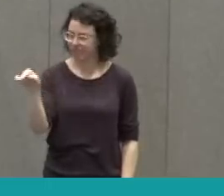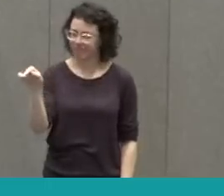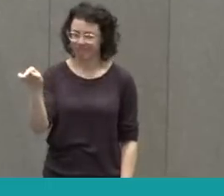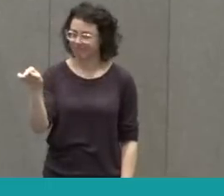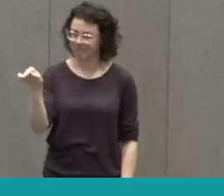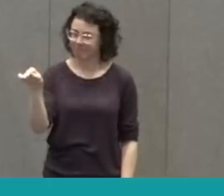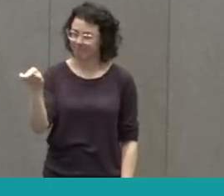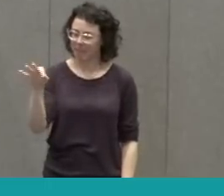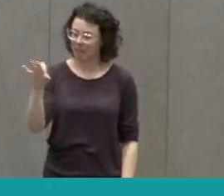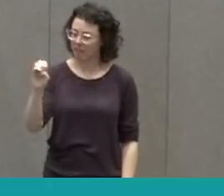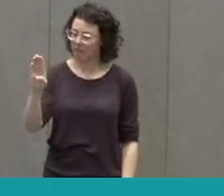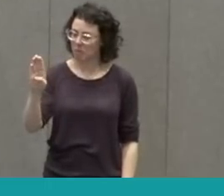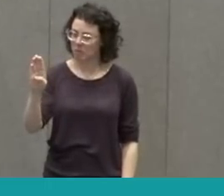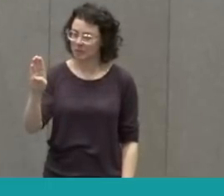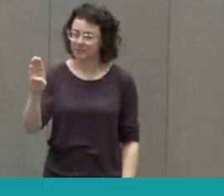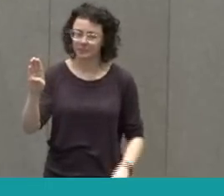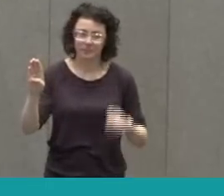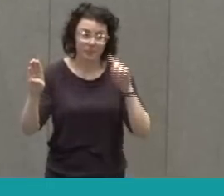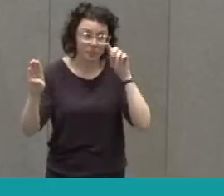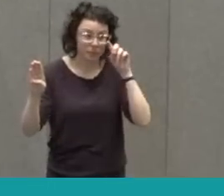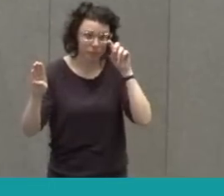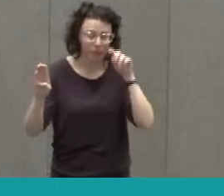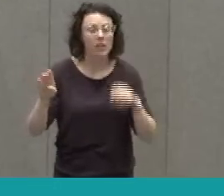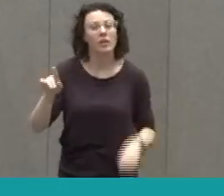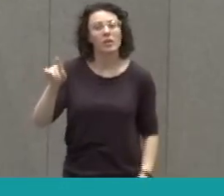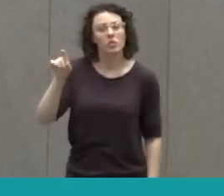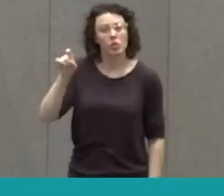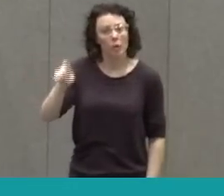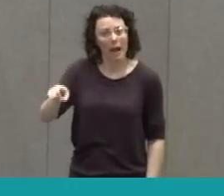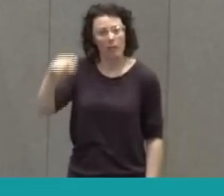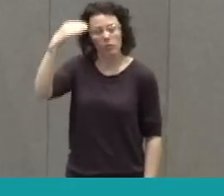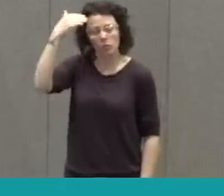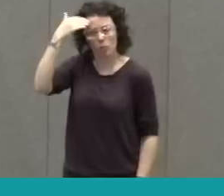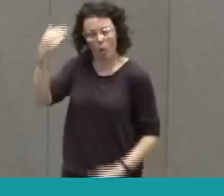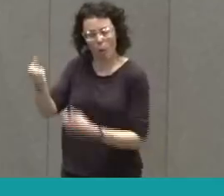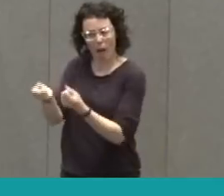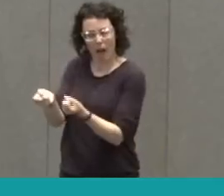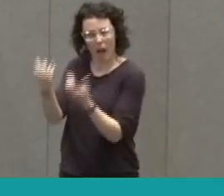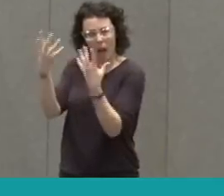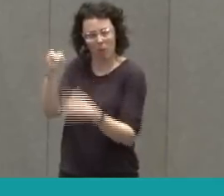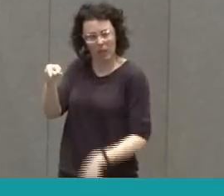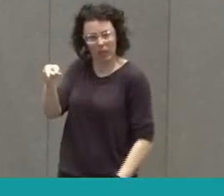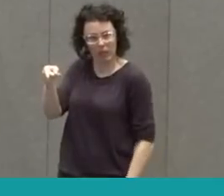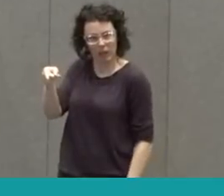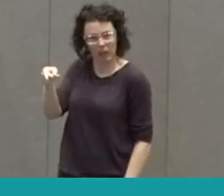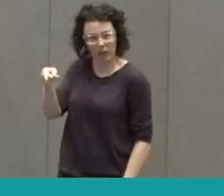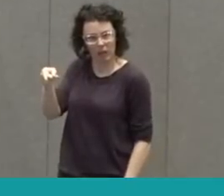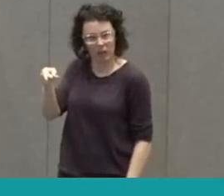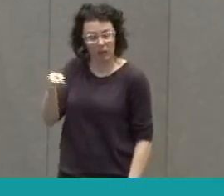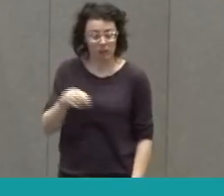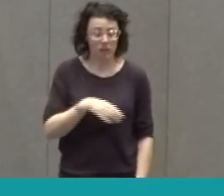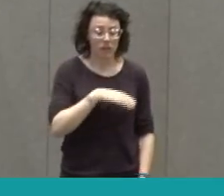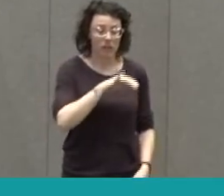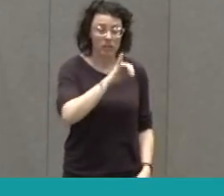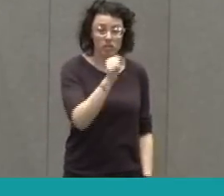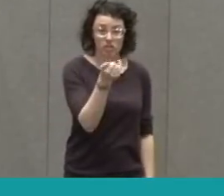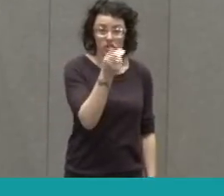and know that how many days in a month are there. So we have January has 30.